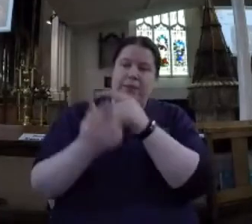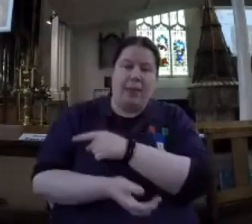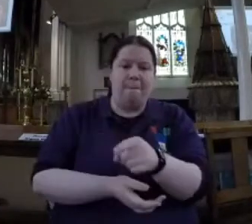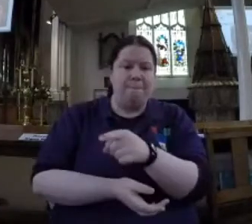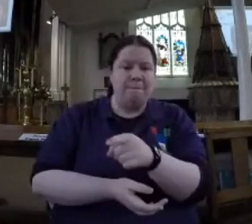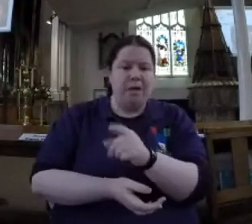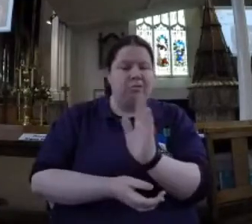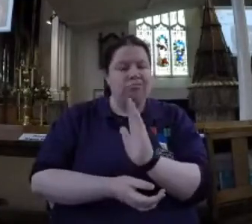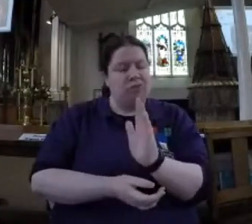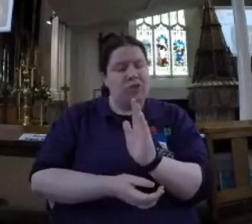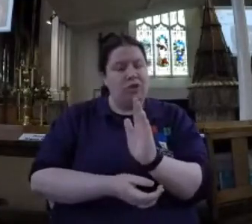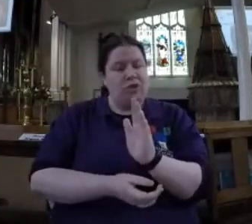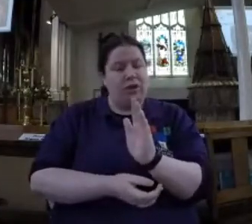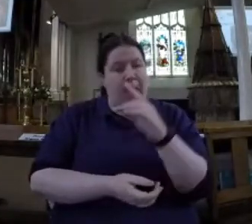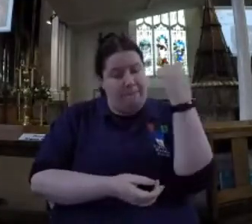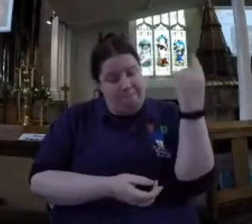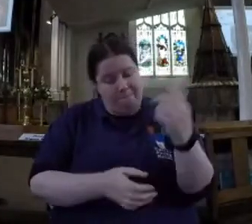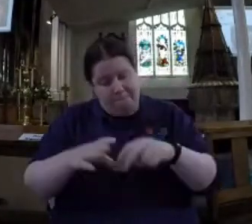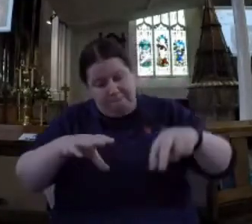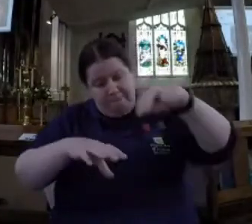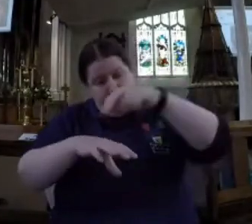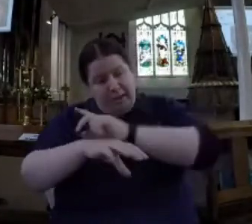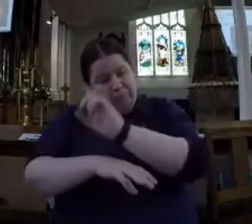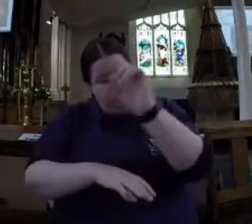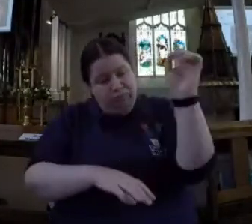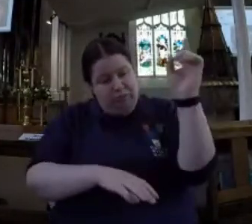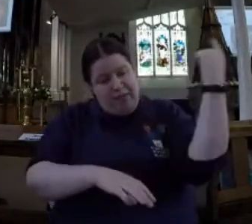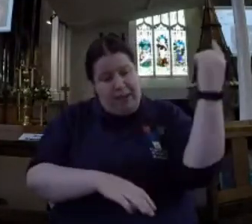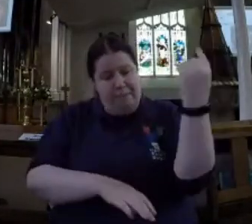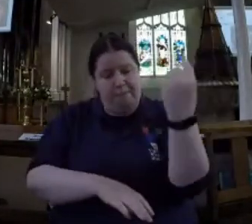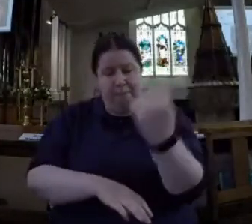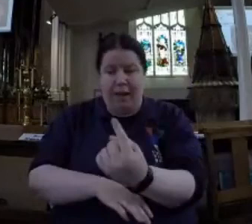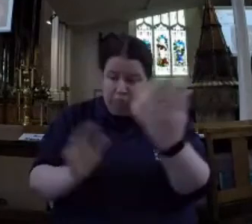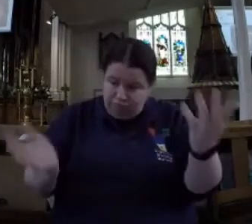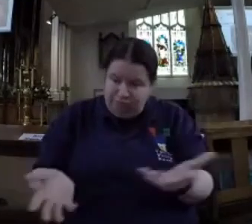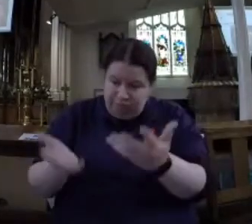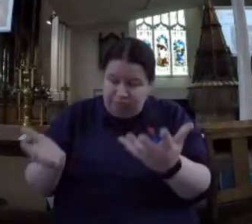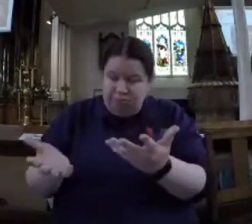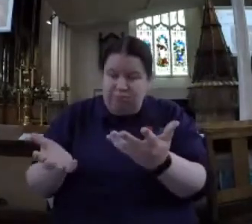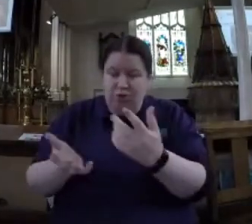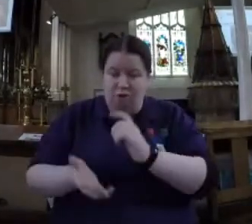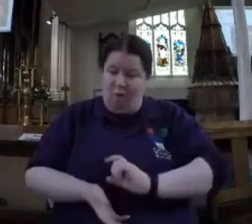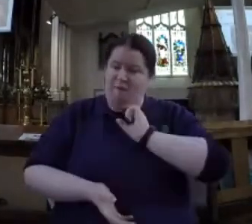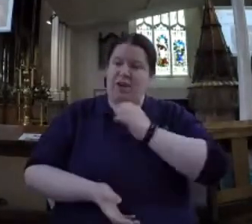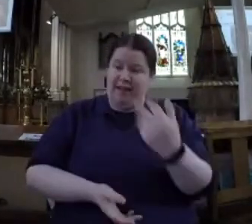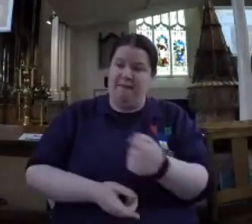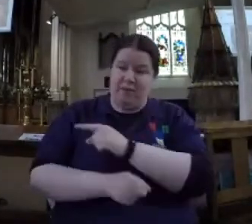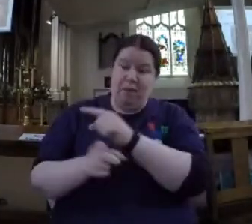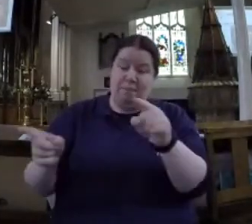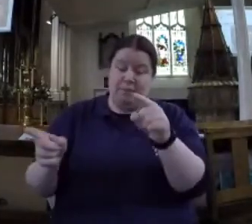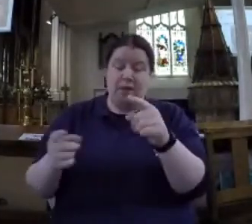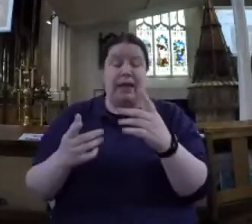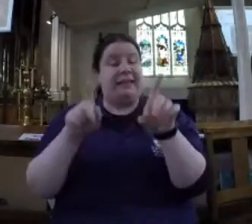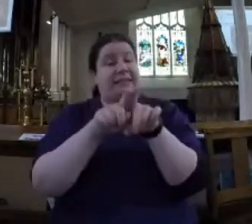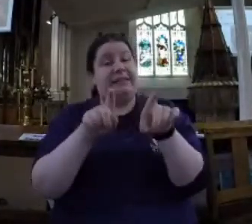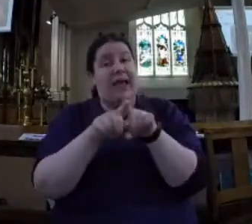them and he recommissioned them and he showed them that he had confidence in them. And that is also true